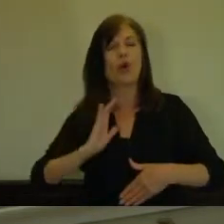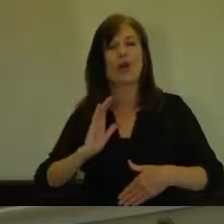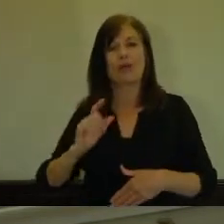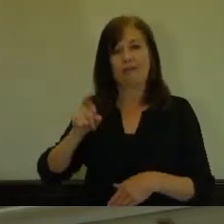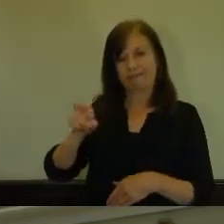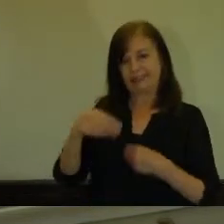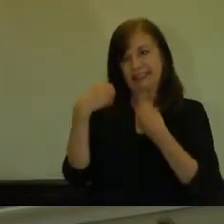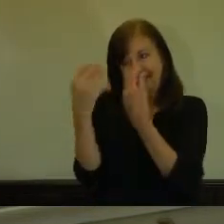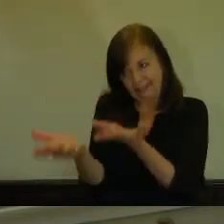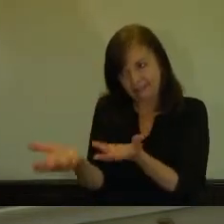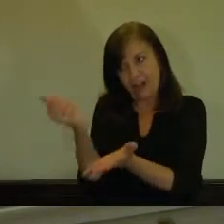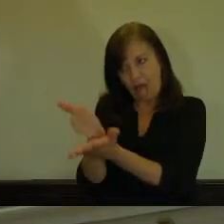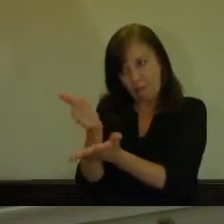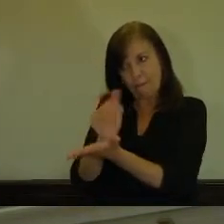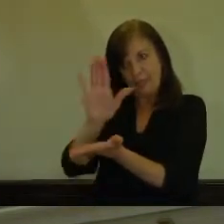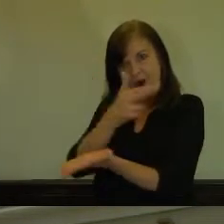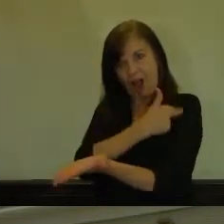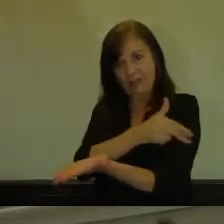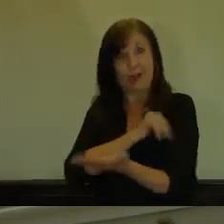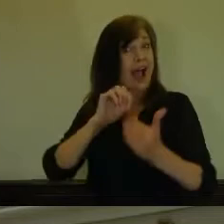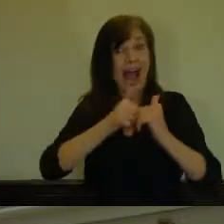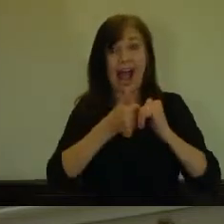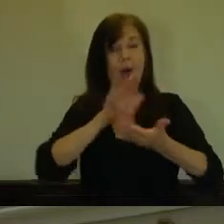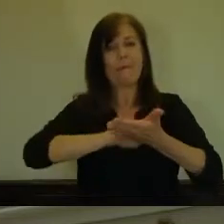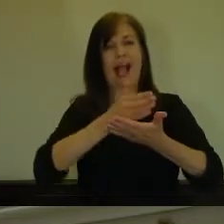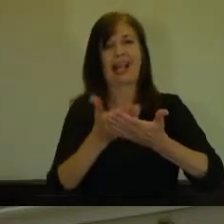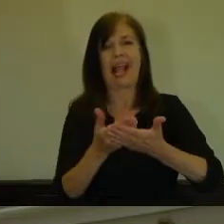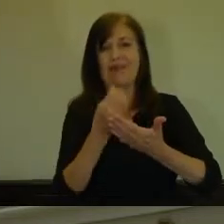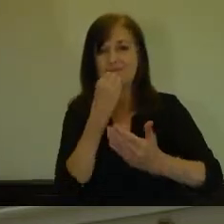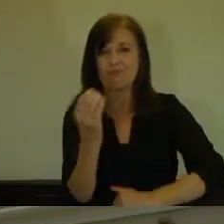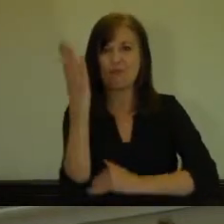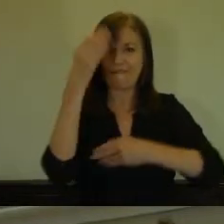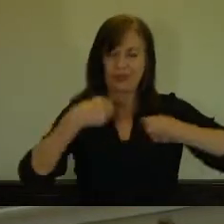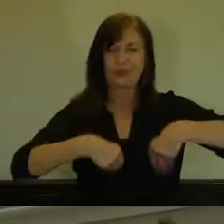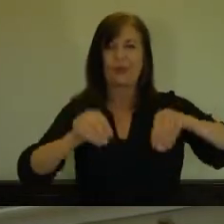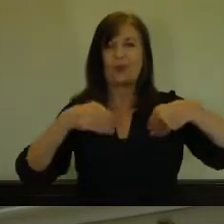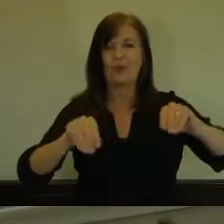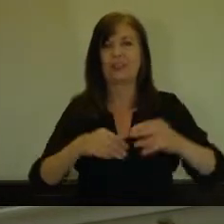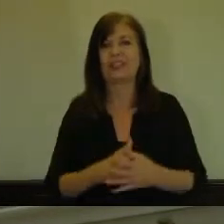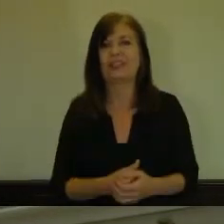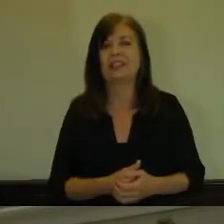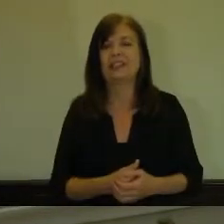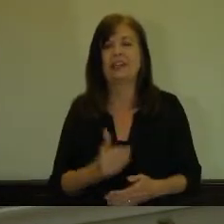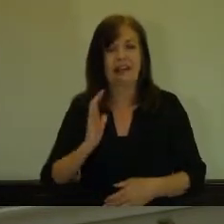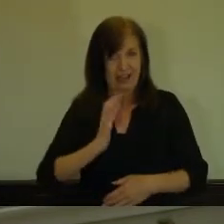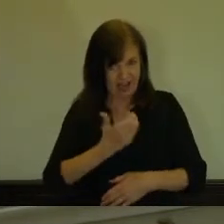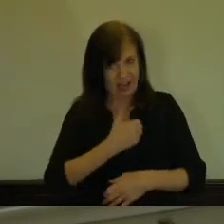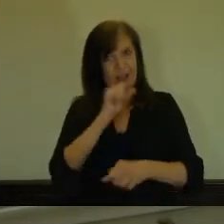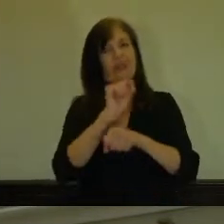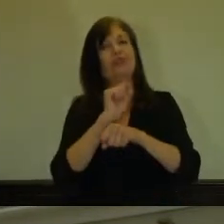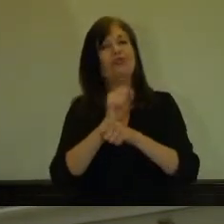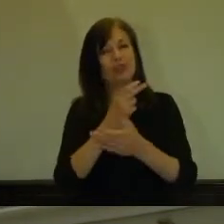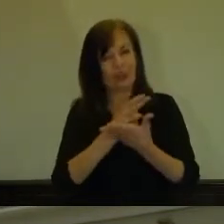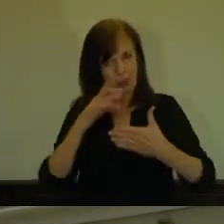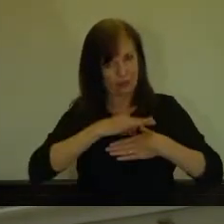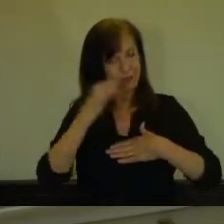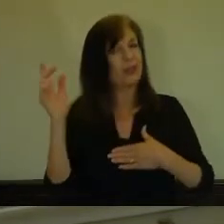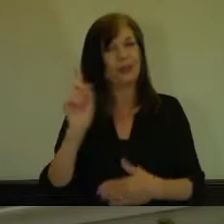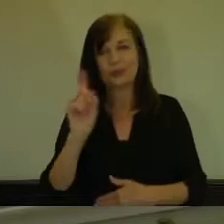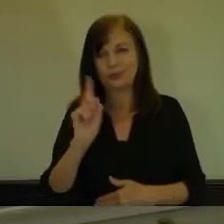breakfast for the work in the hospital and the community there. The Spirit has moved through our ministries in